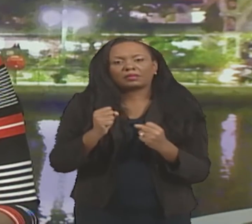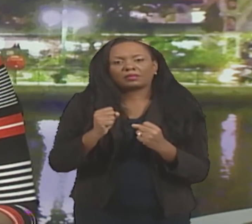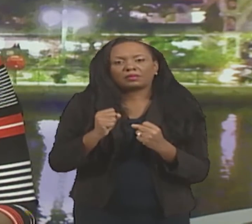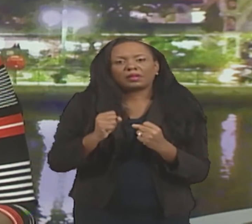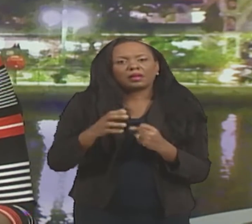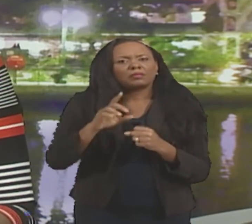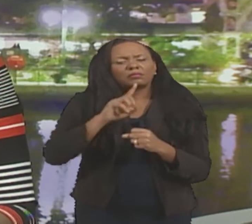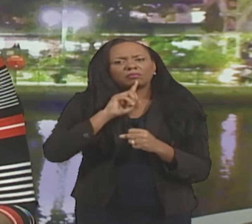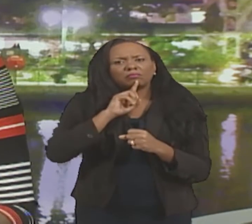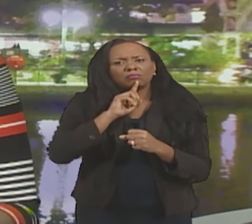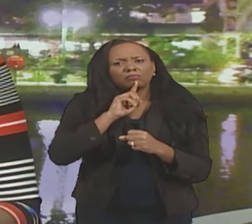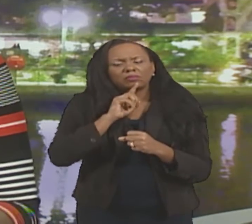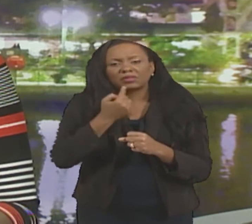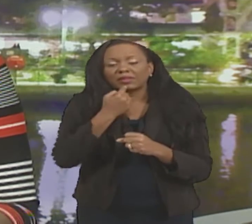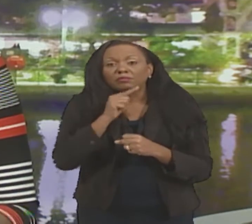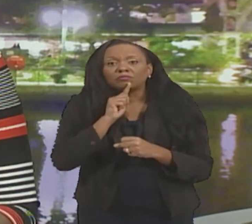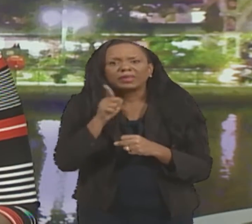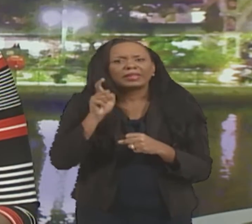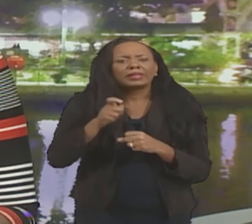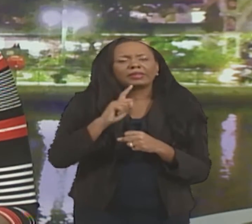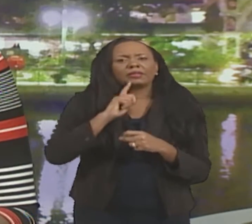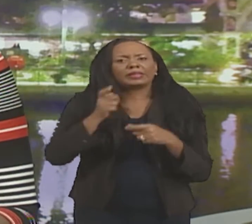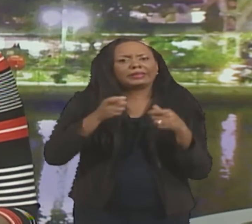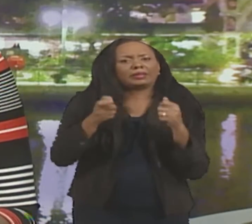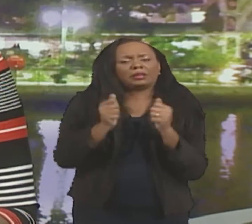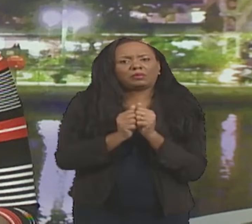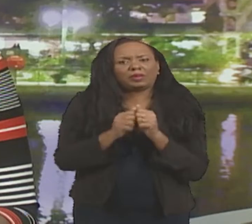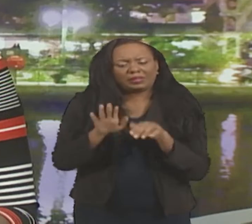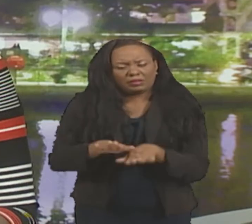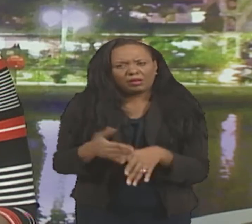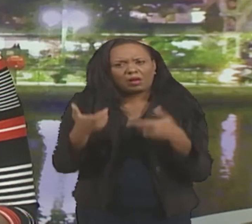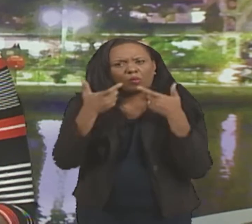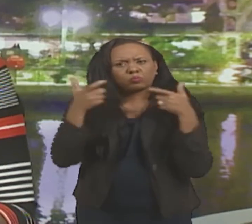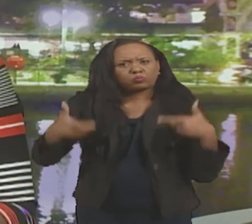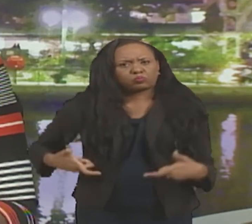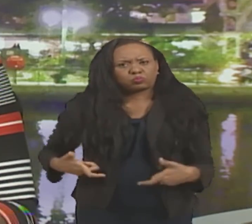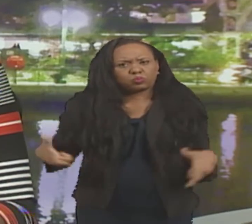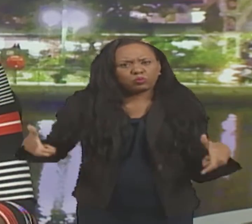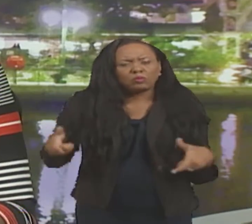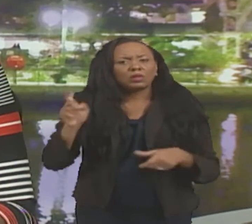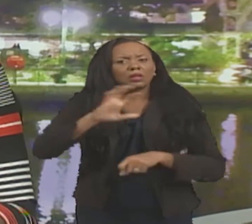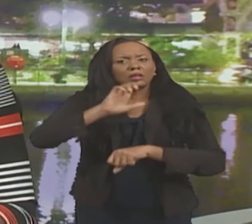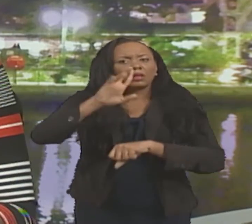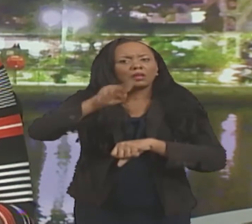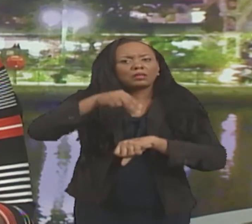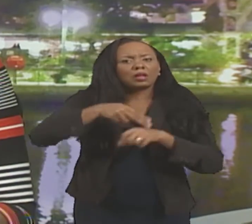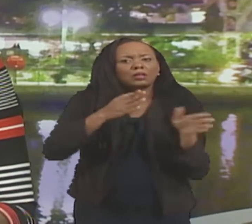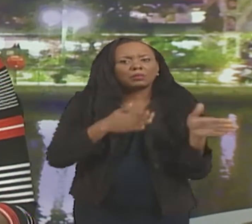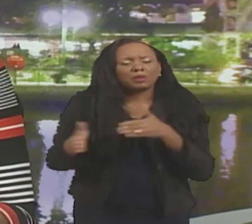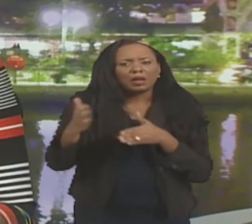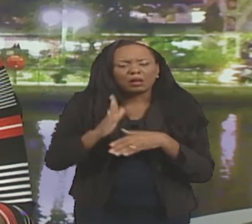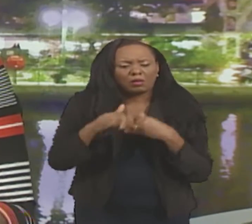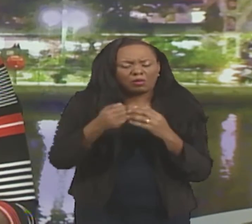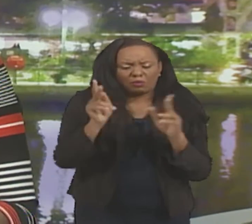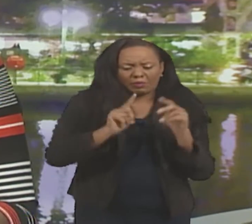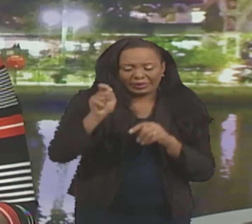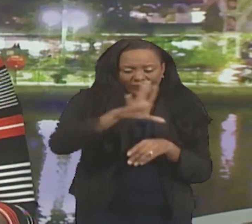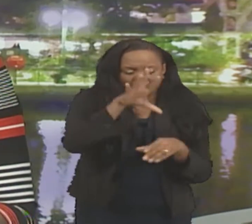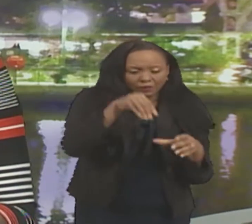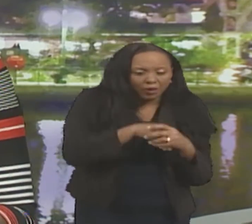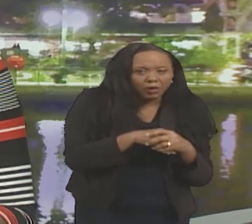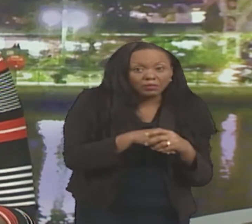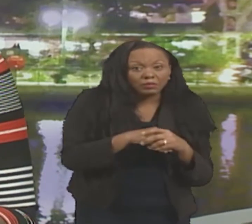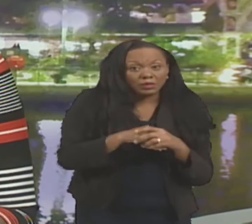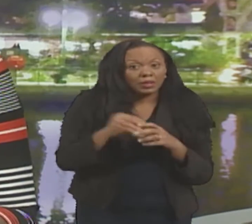Colonel Jeffrey Bostic, says to effectively tackle childhood obesity, a national plan involving all stakeholders,